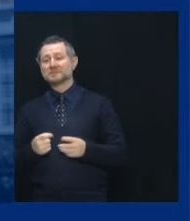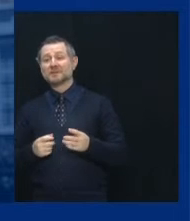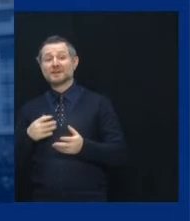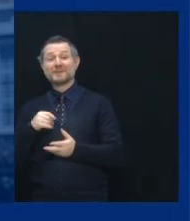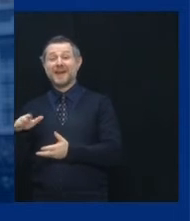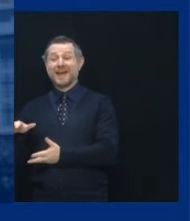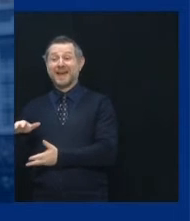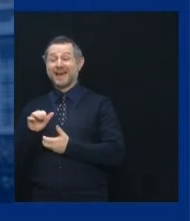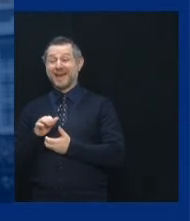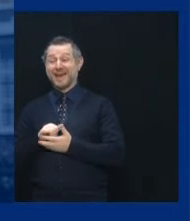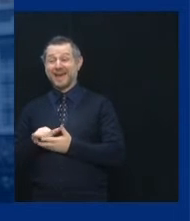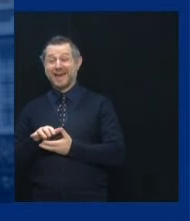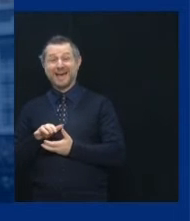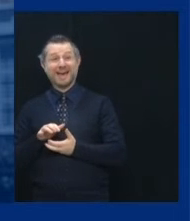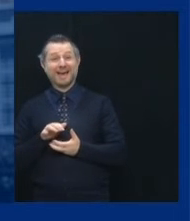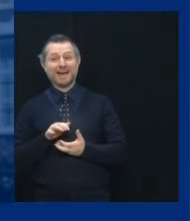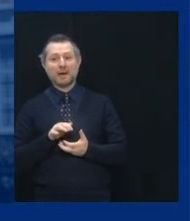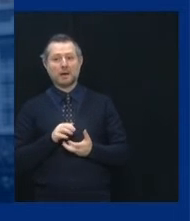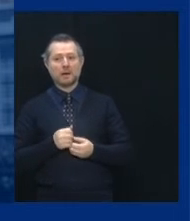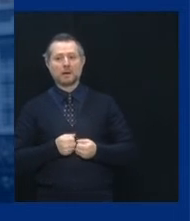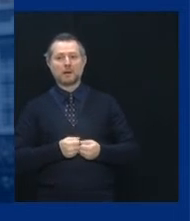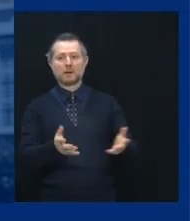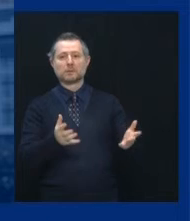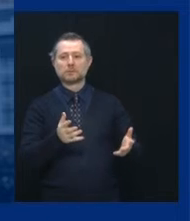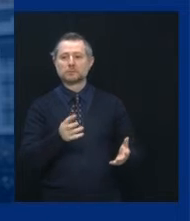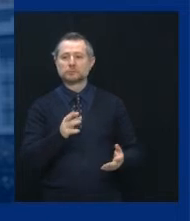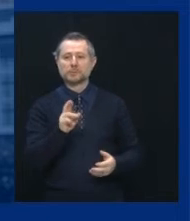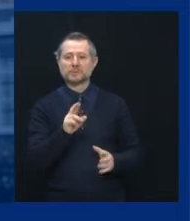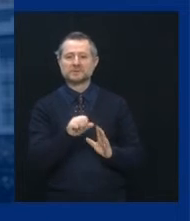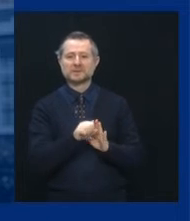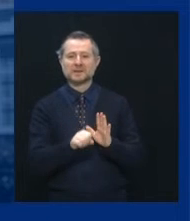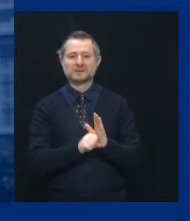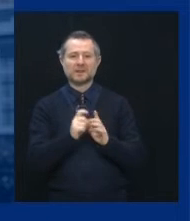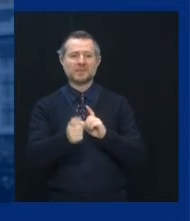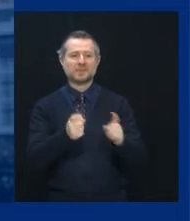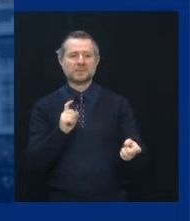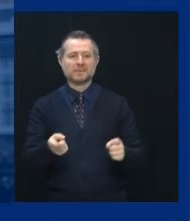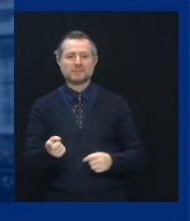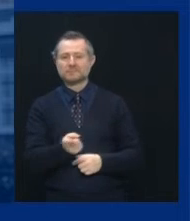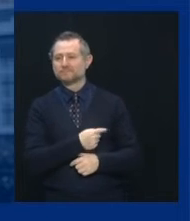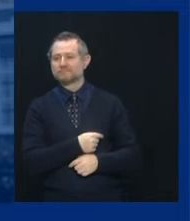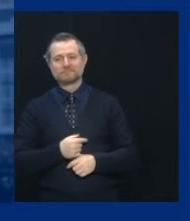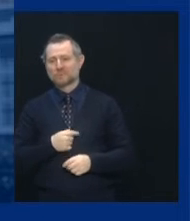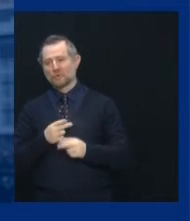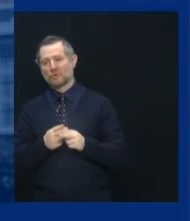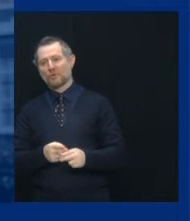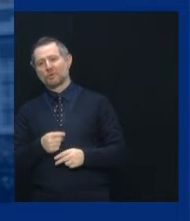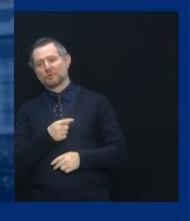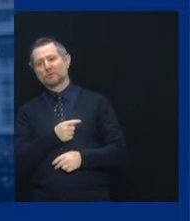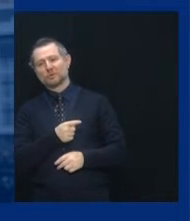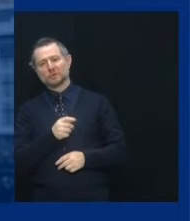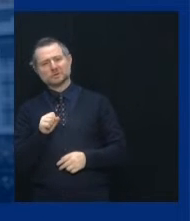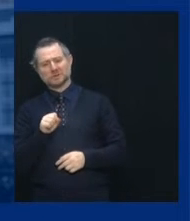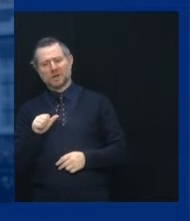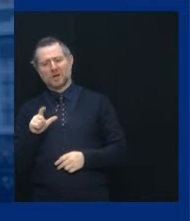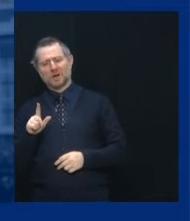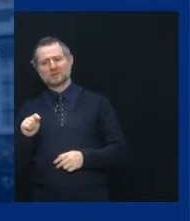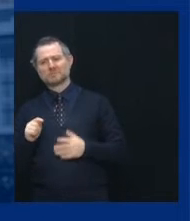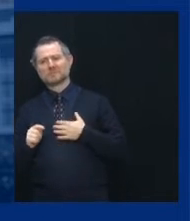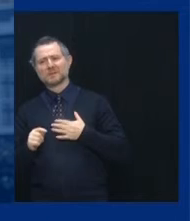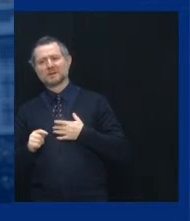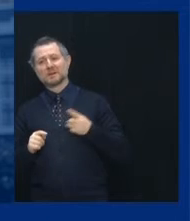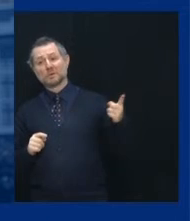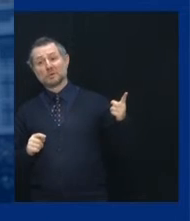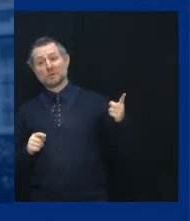York to Republican states. That's all SALT was. They're against